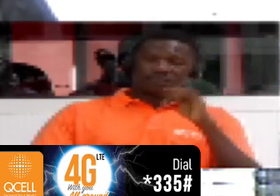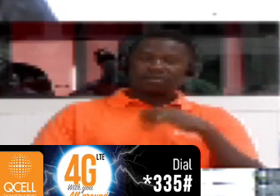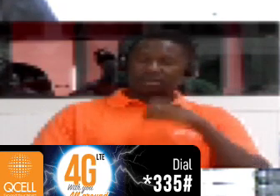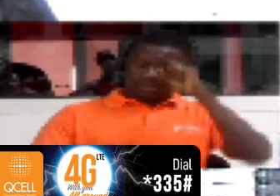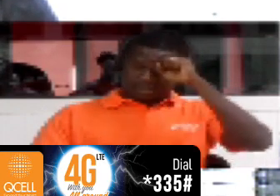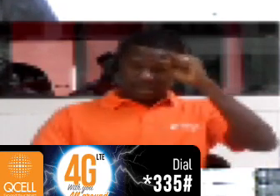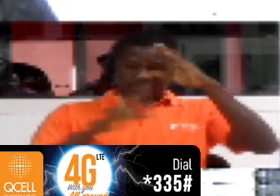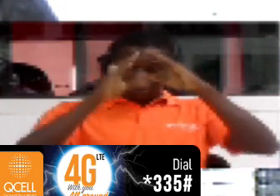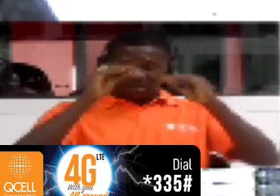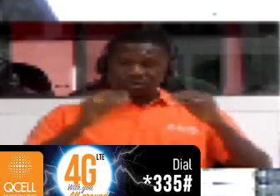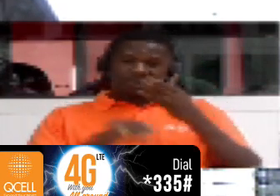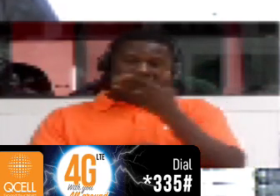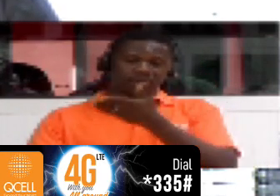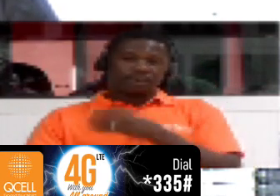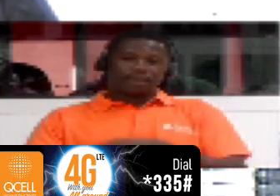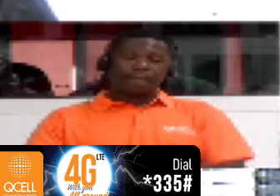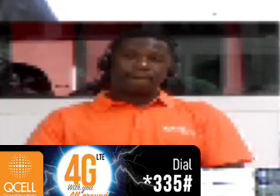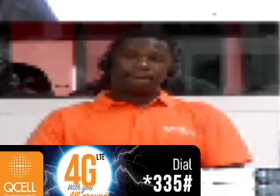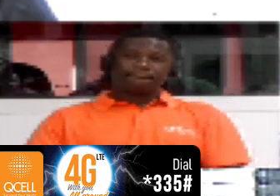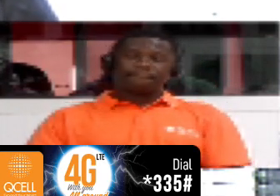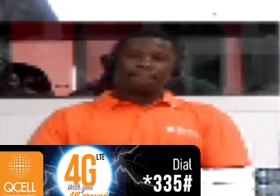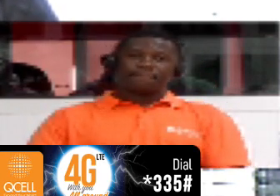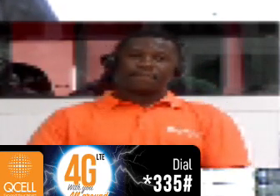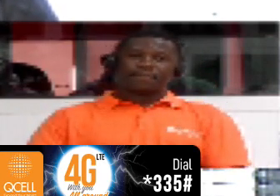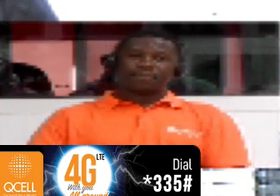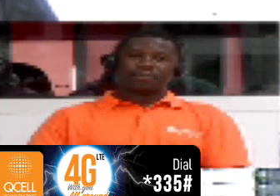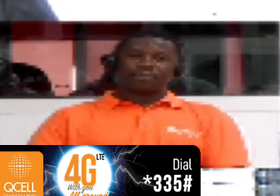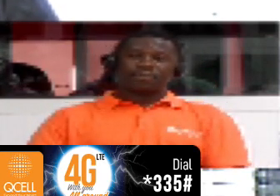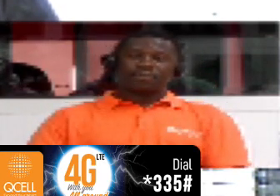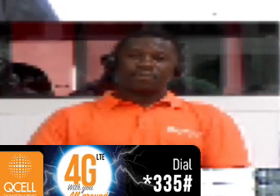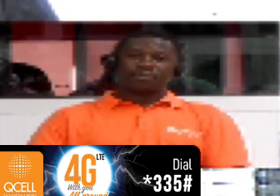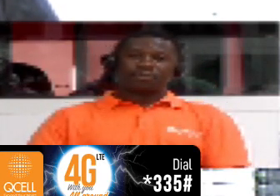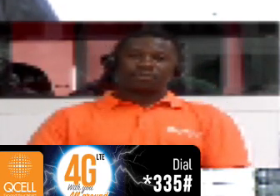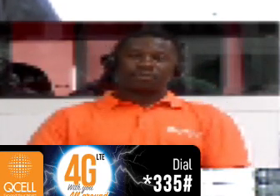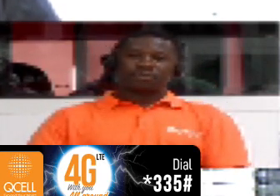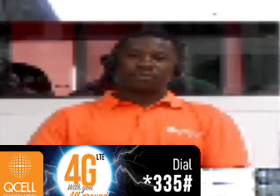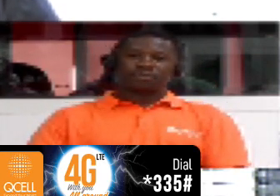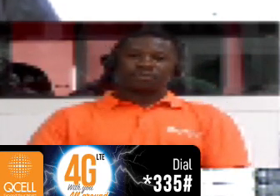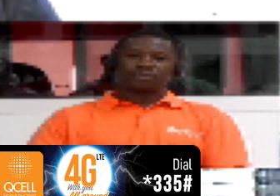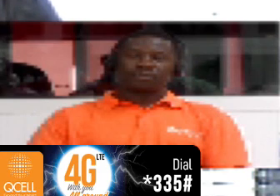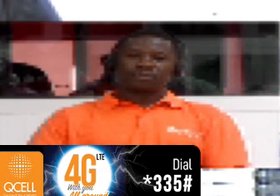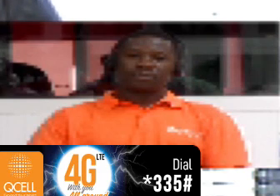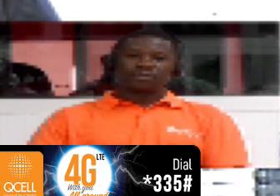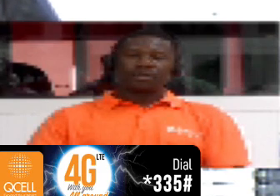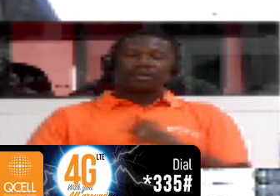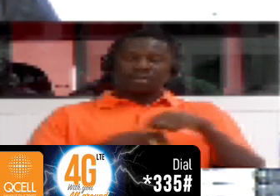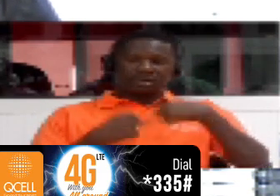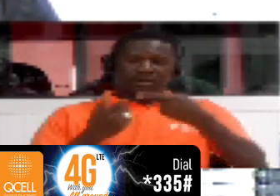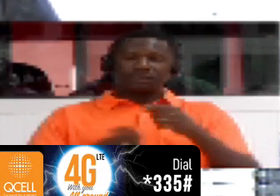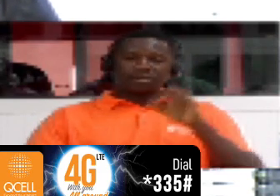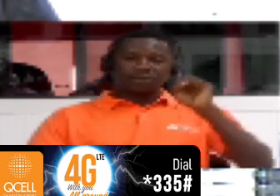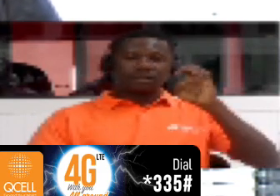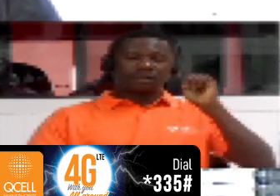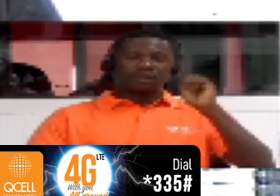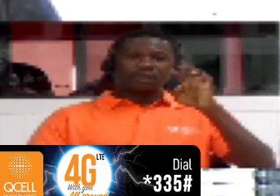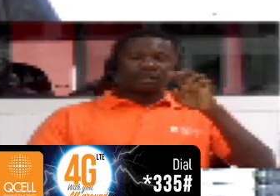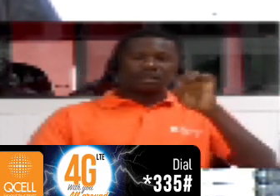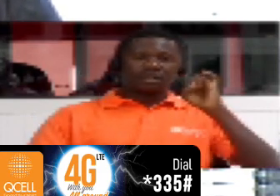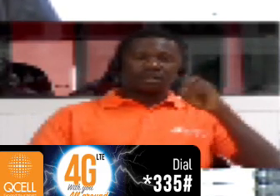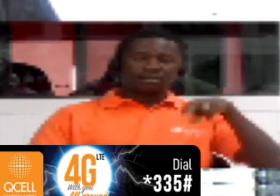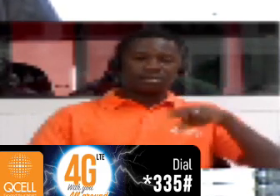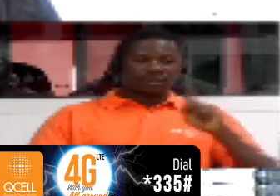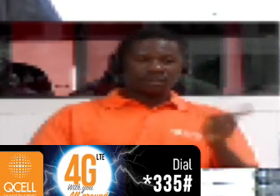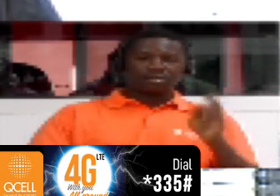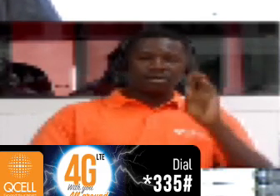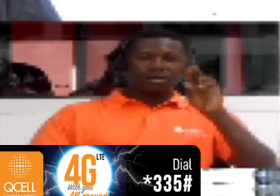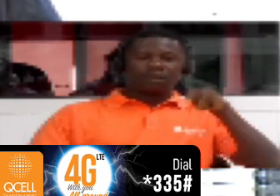Boto inatam bondi je Sering Modu Yembondi Jaya in Samba RP Dex. And Sering Modu removed me